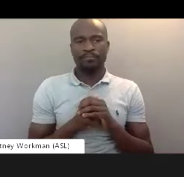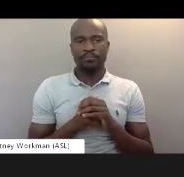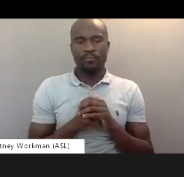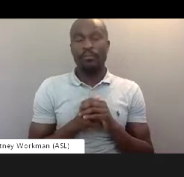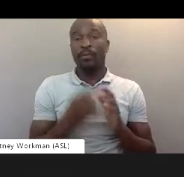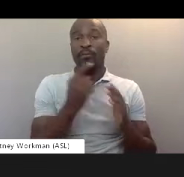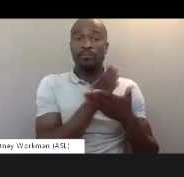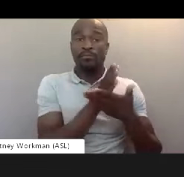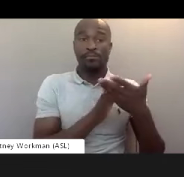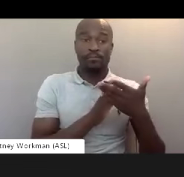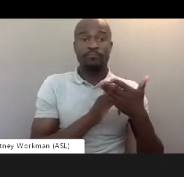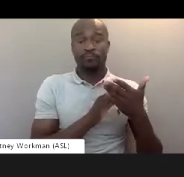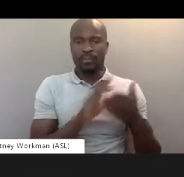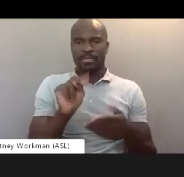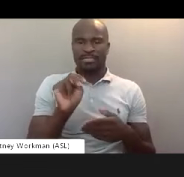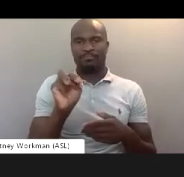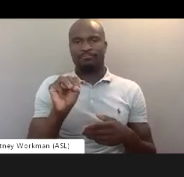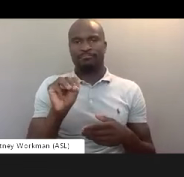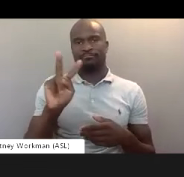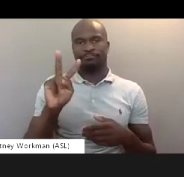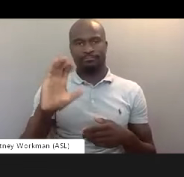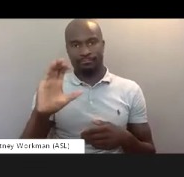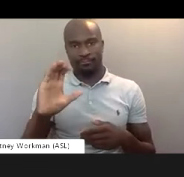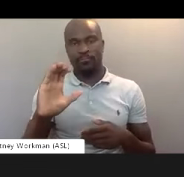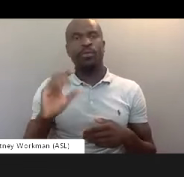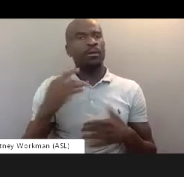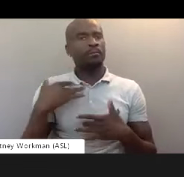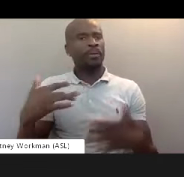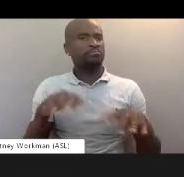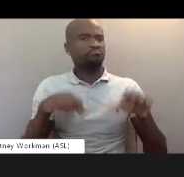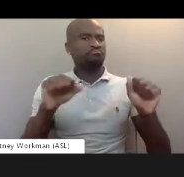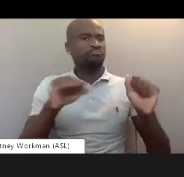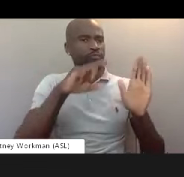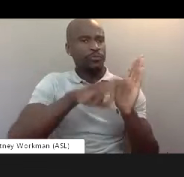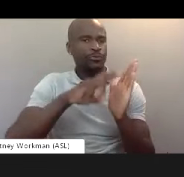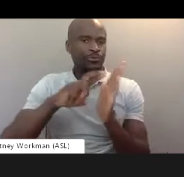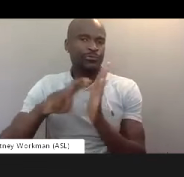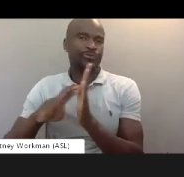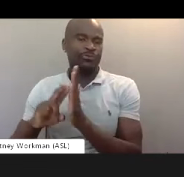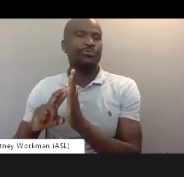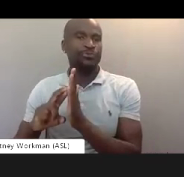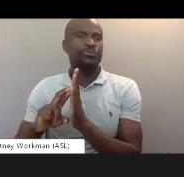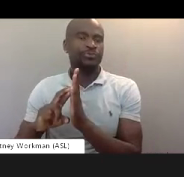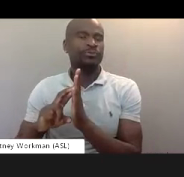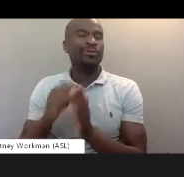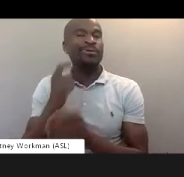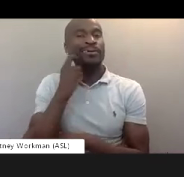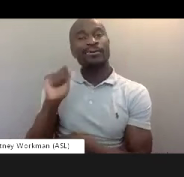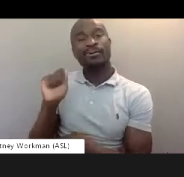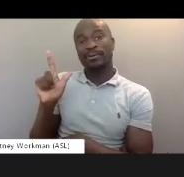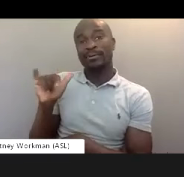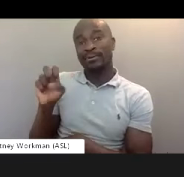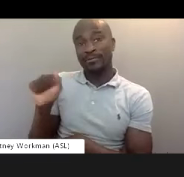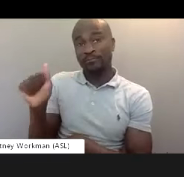as part of the National Mass Violence Center is conducted research, and very much like what Alyssa was talking about, the importance in research